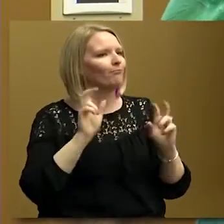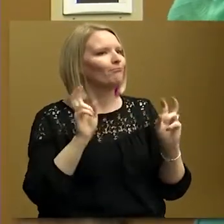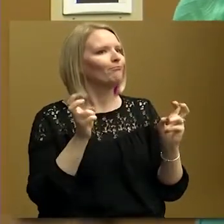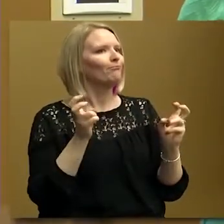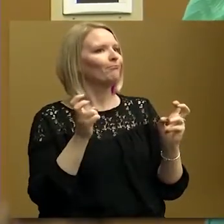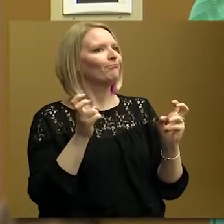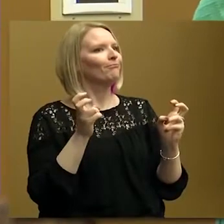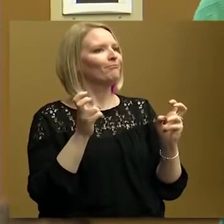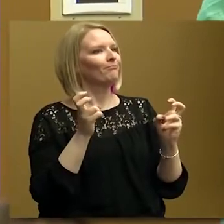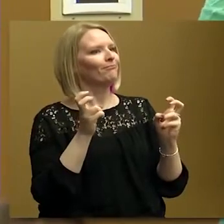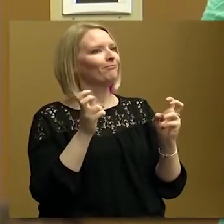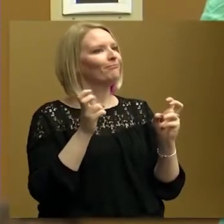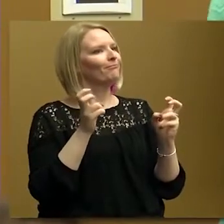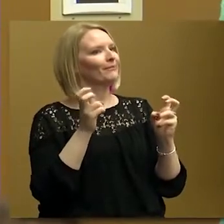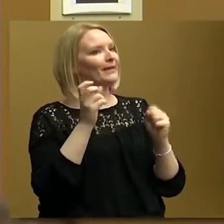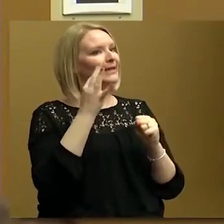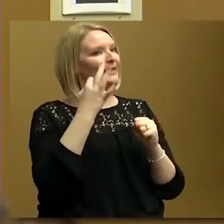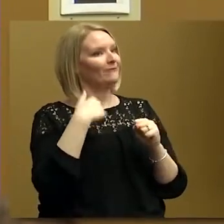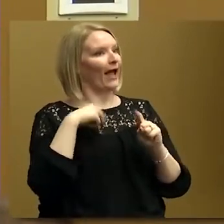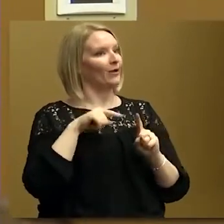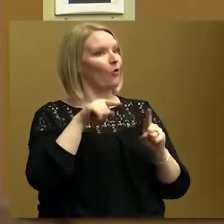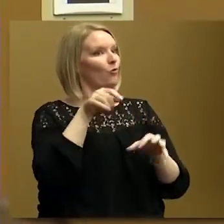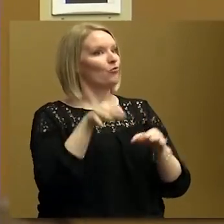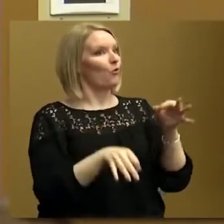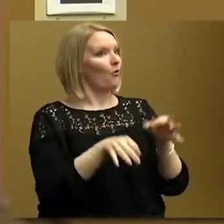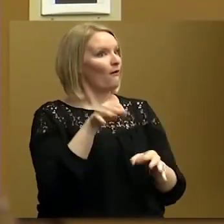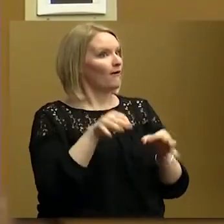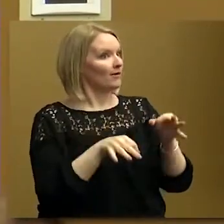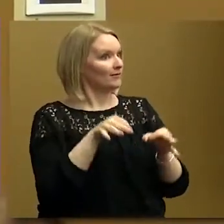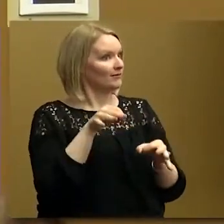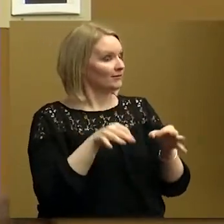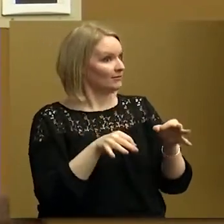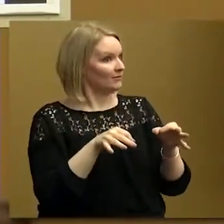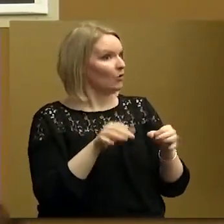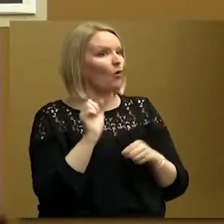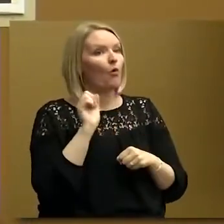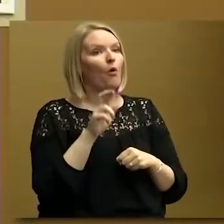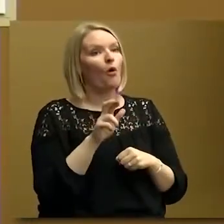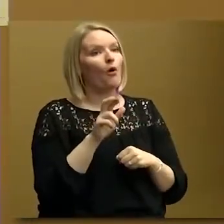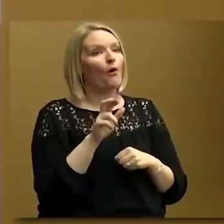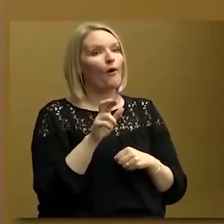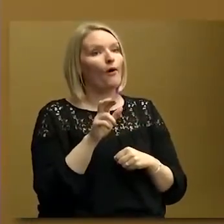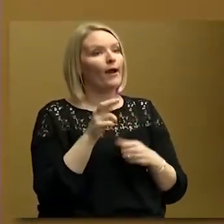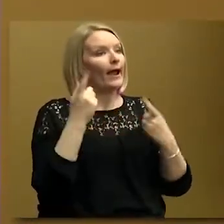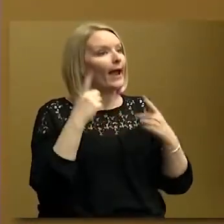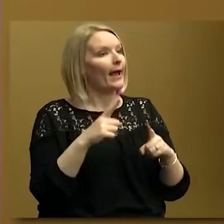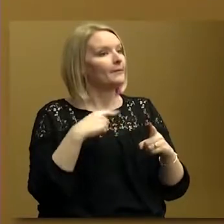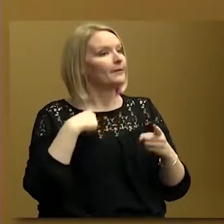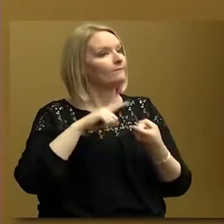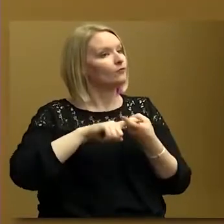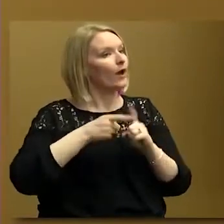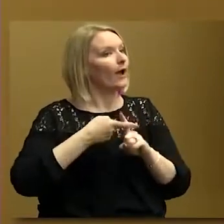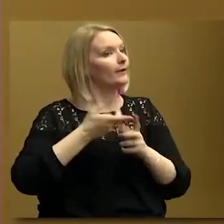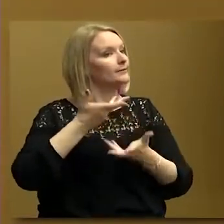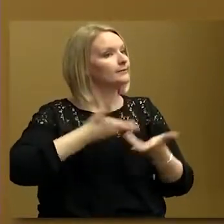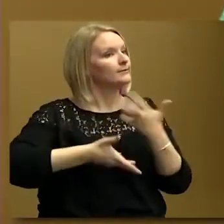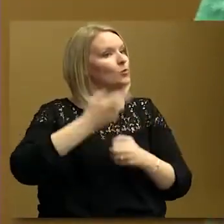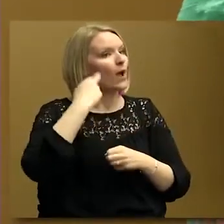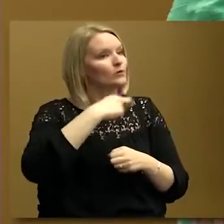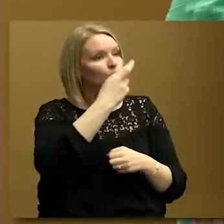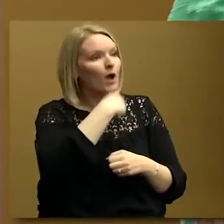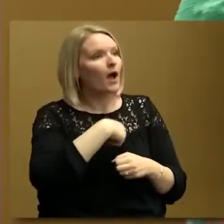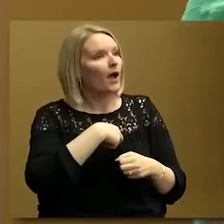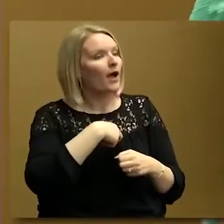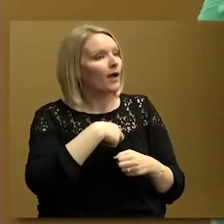You know? And if I'm in a courtroom, or if I'm with my friends in a